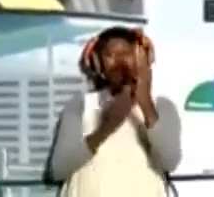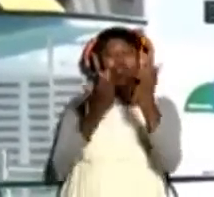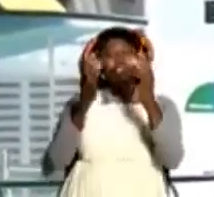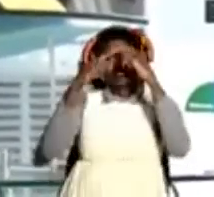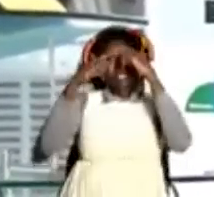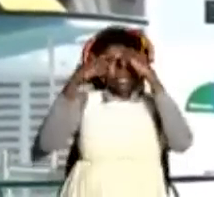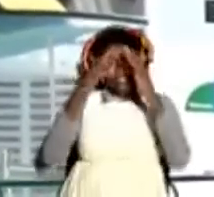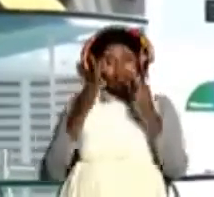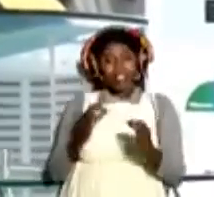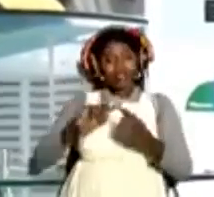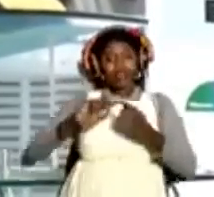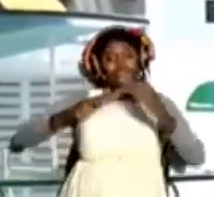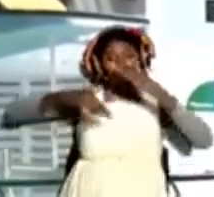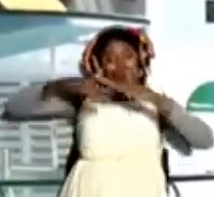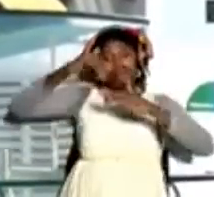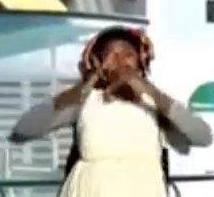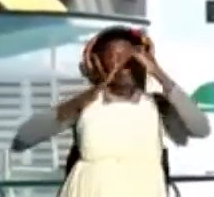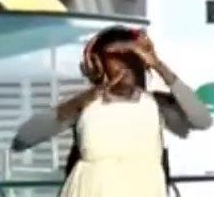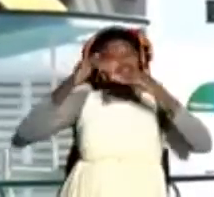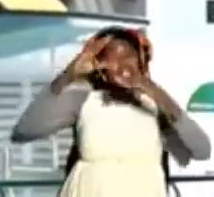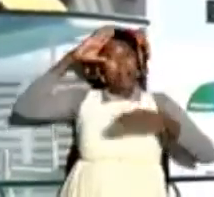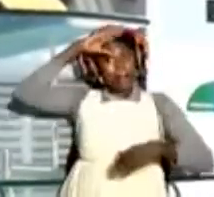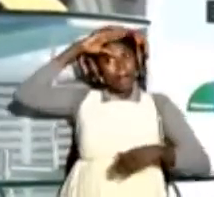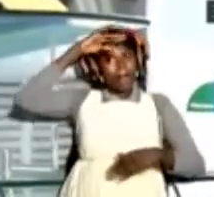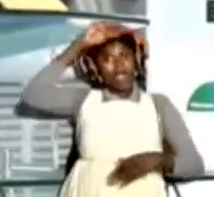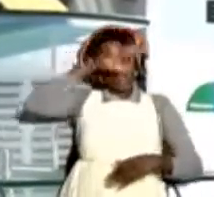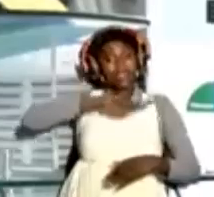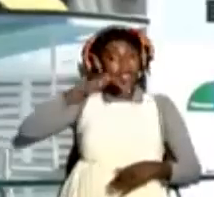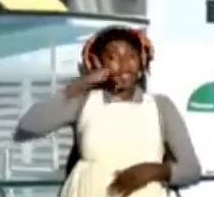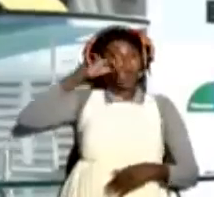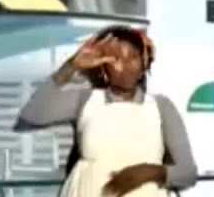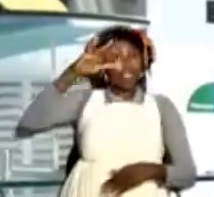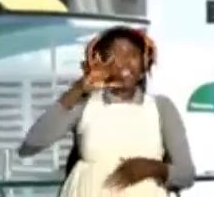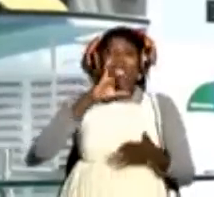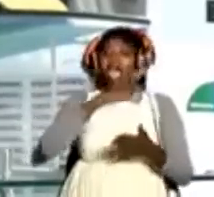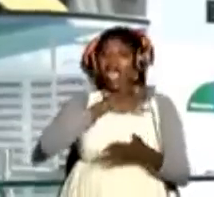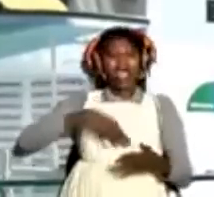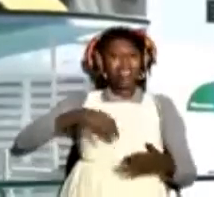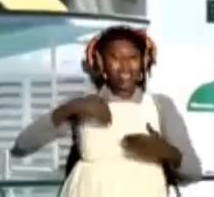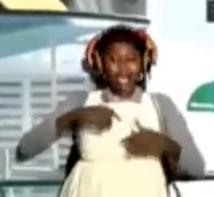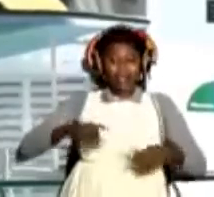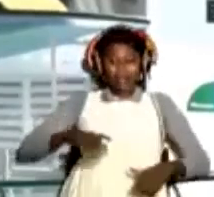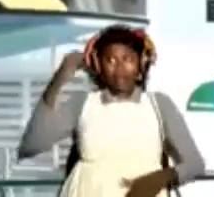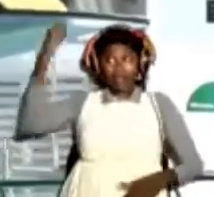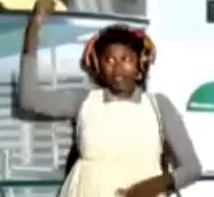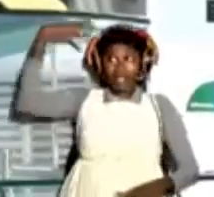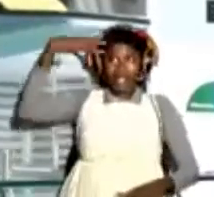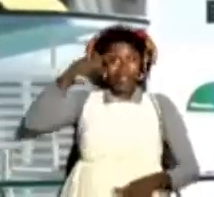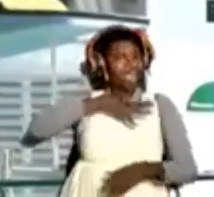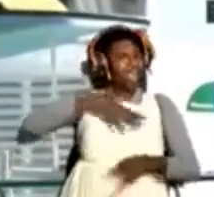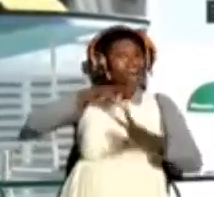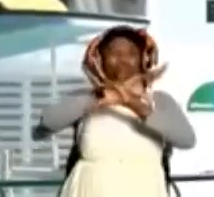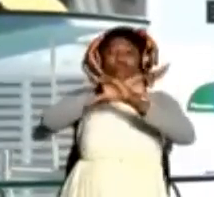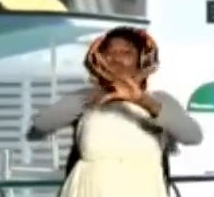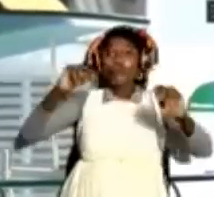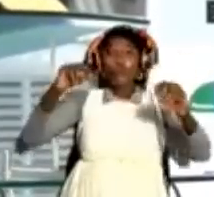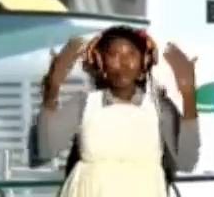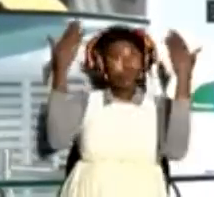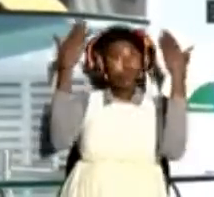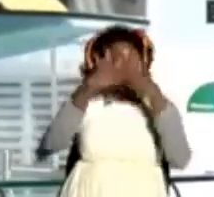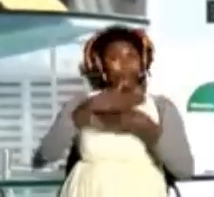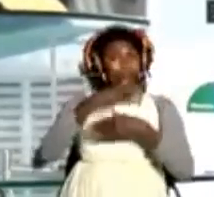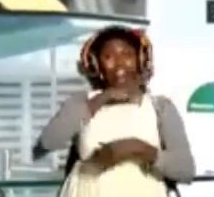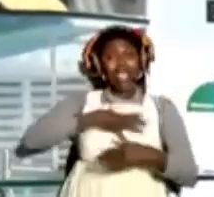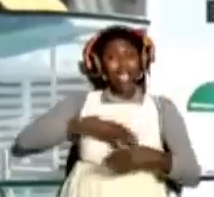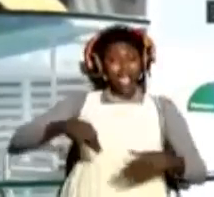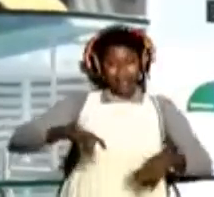and women who are the light in whom there's no darkness at all, whose life